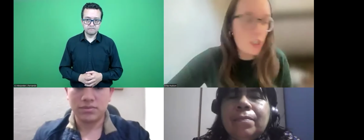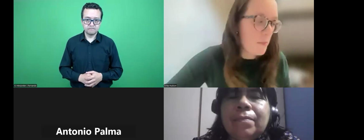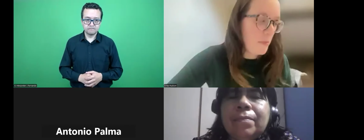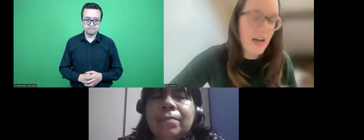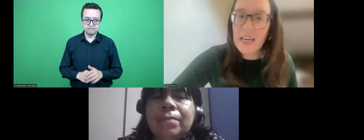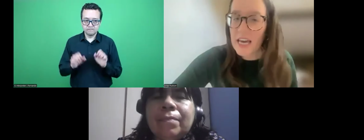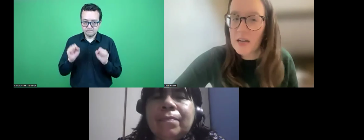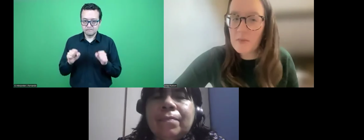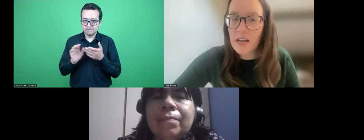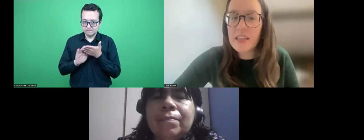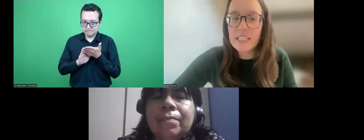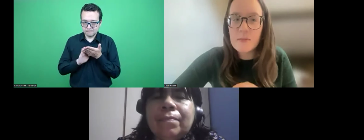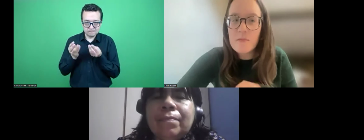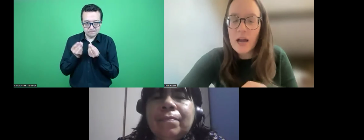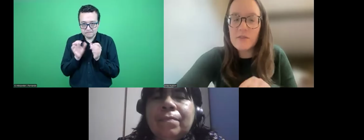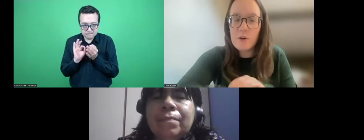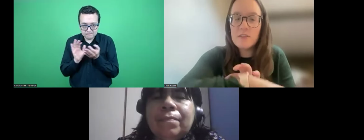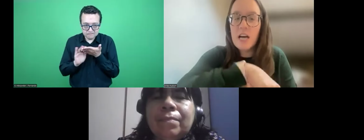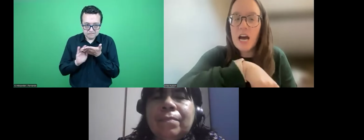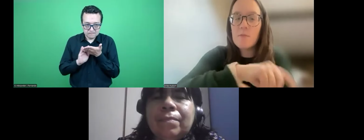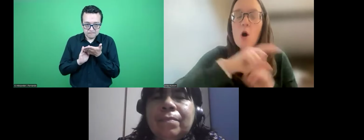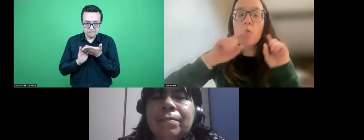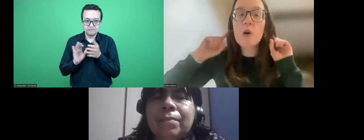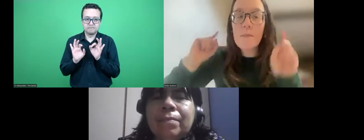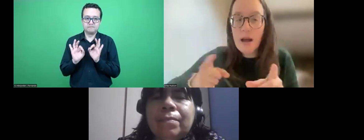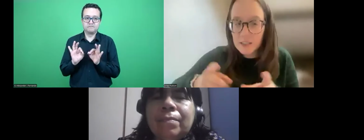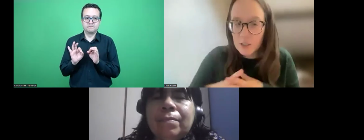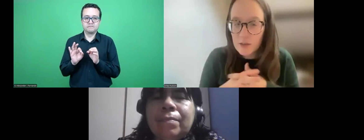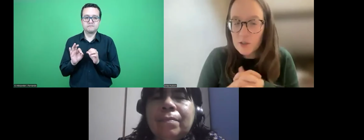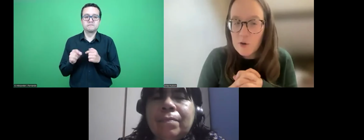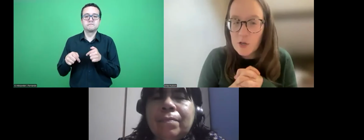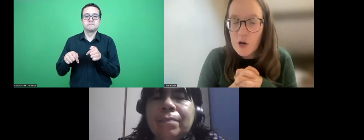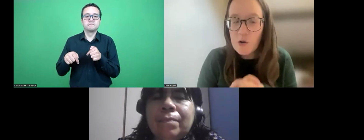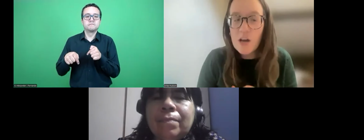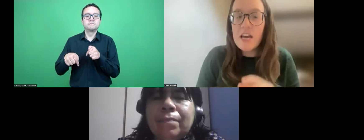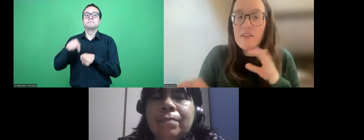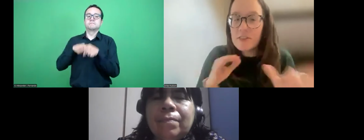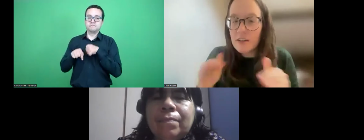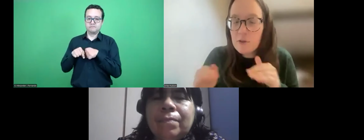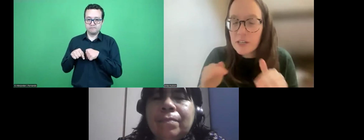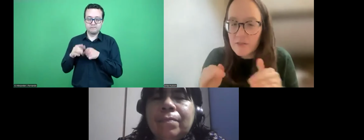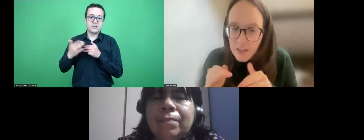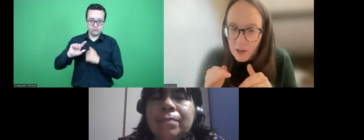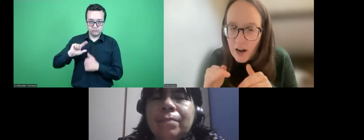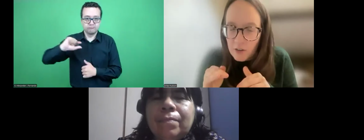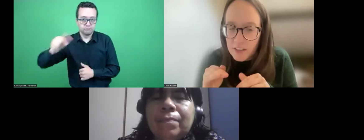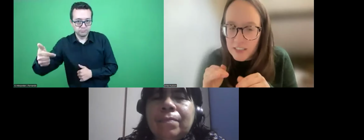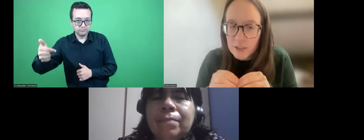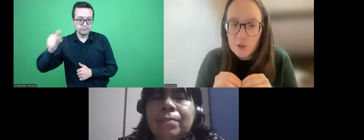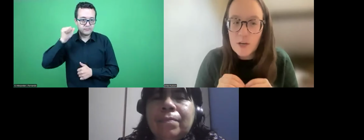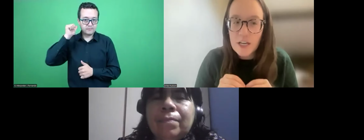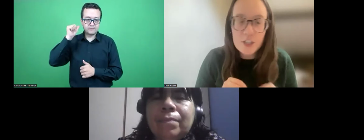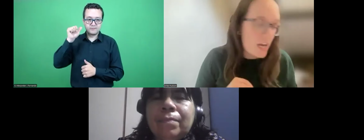just jump back in. But I think to be mindful of time, we'll come back to you, Antonio, and see if we can figure out